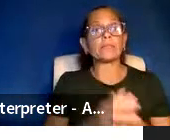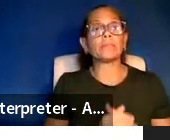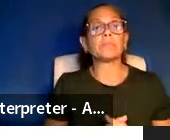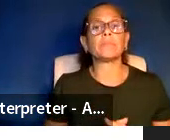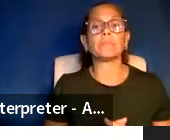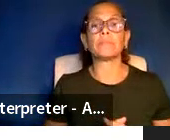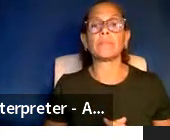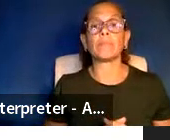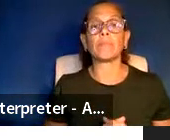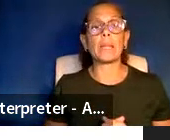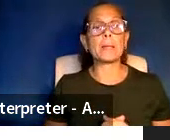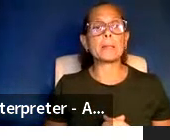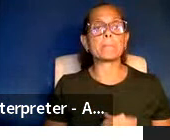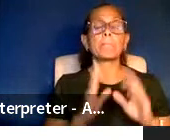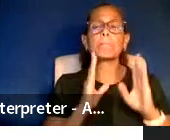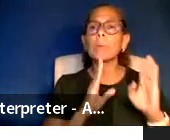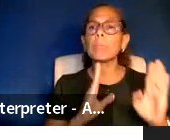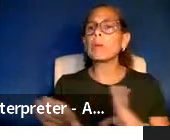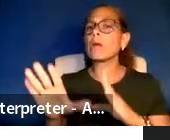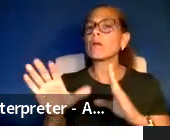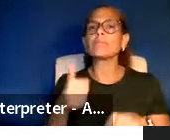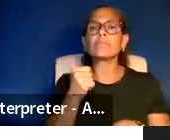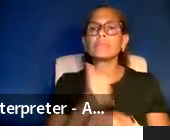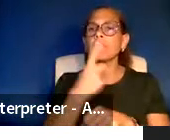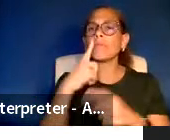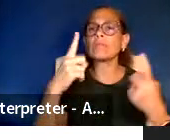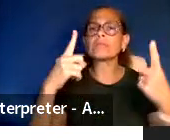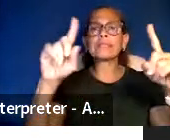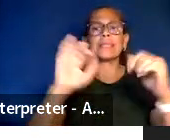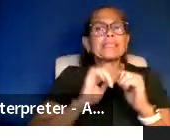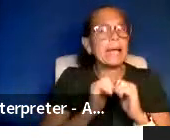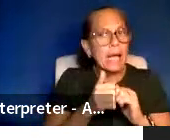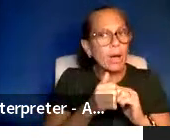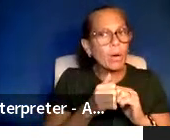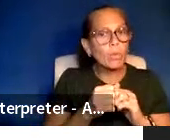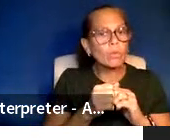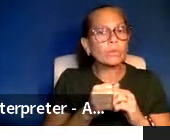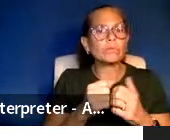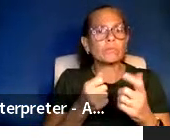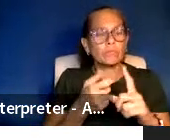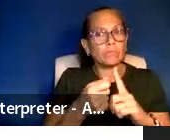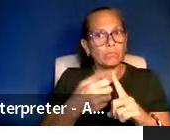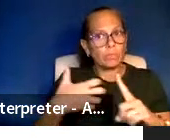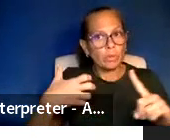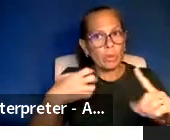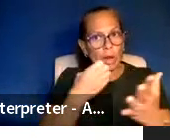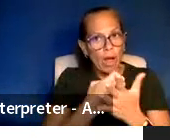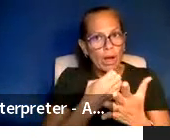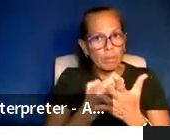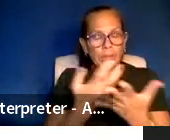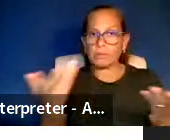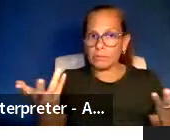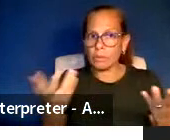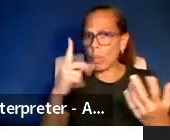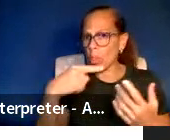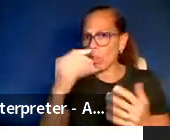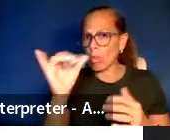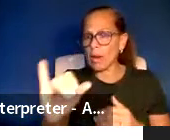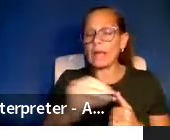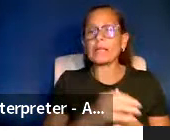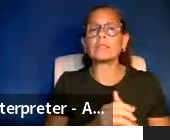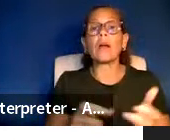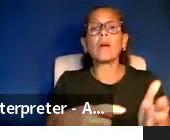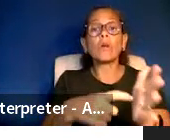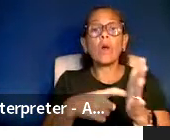So how do we prepare and set up Bronxites for success in a growing economy with new rail service? What does that look like? Well, it